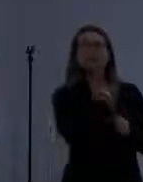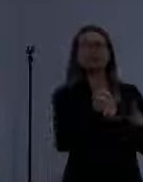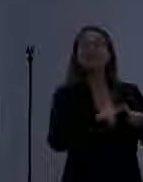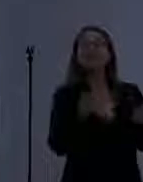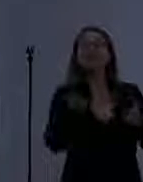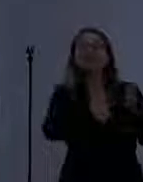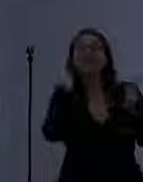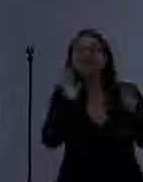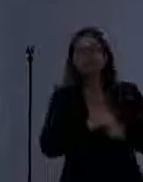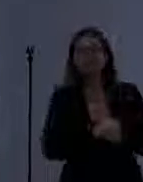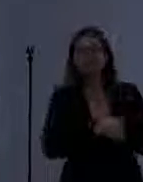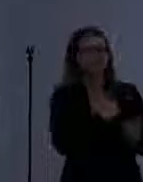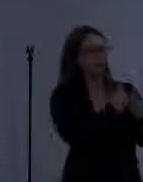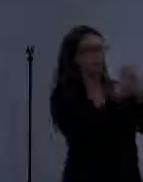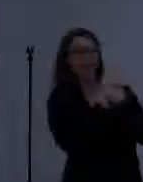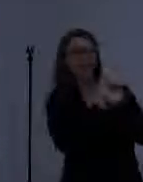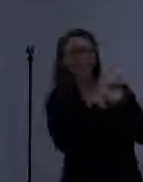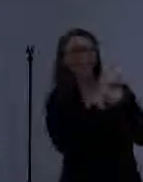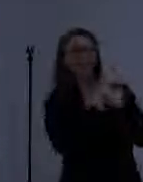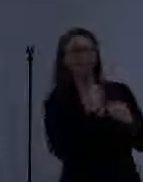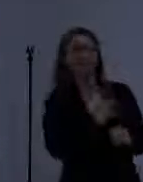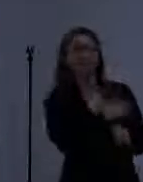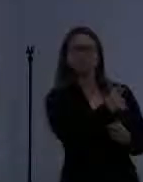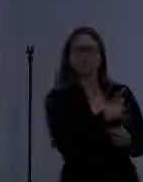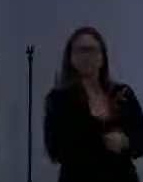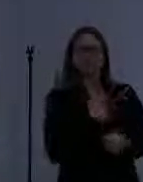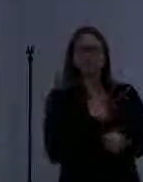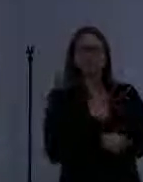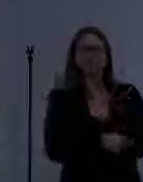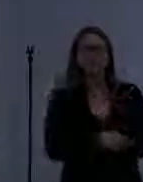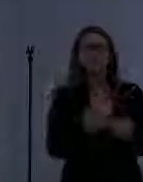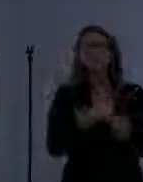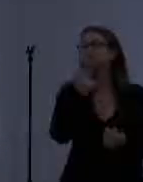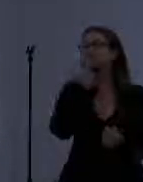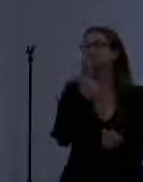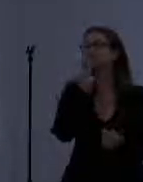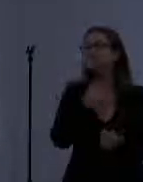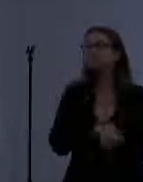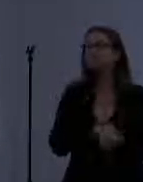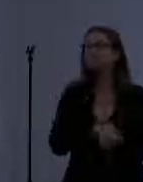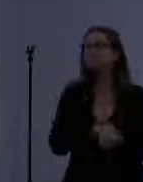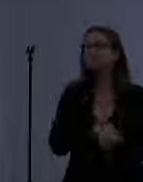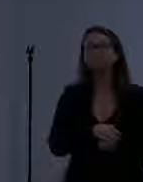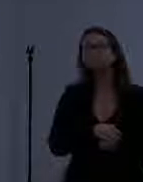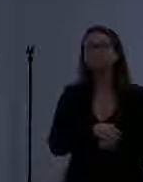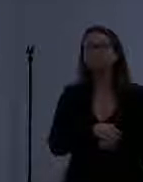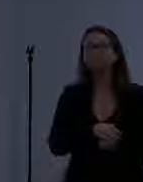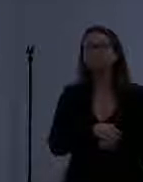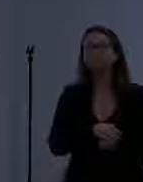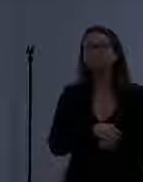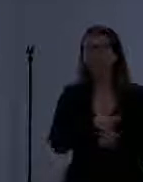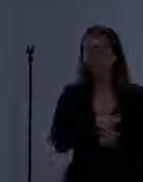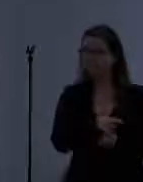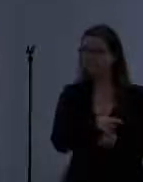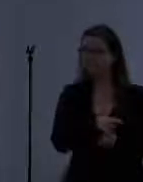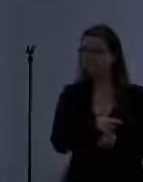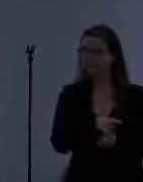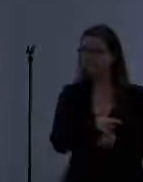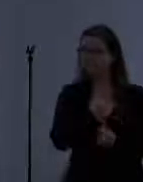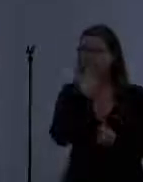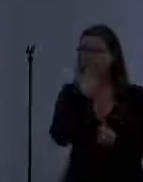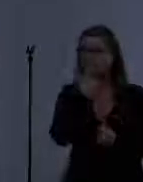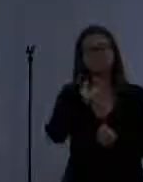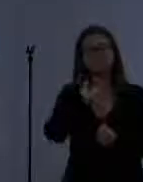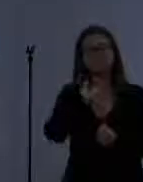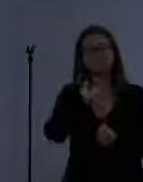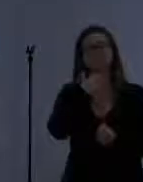example might be where a person with support workers, say going to TAFE or something like that, and they want to